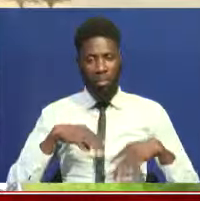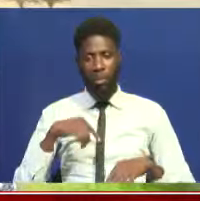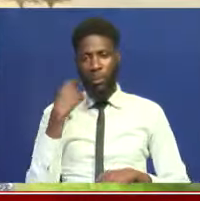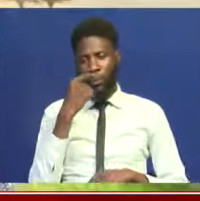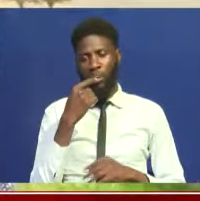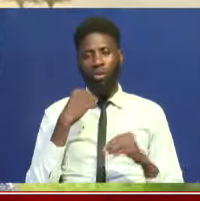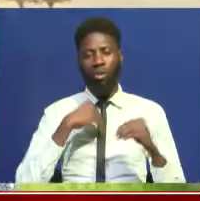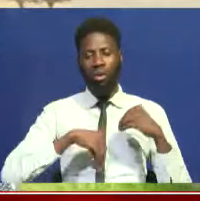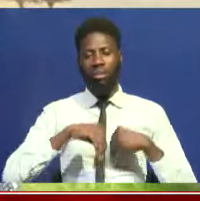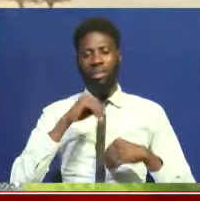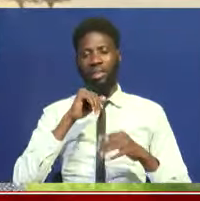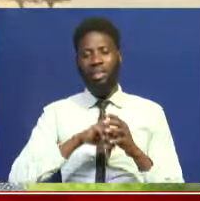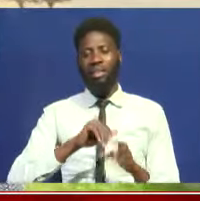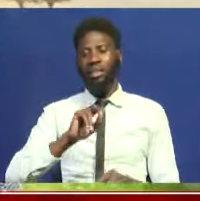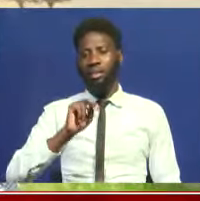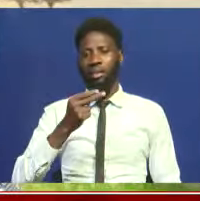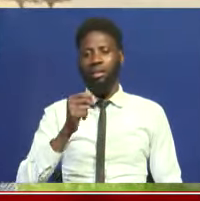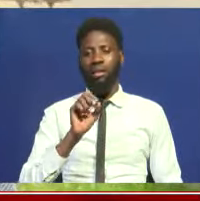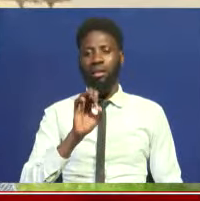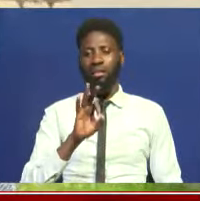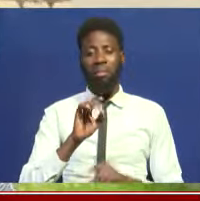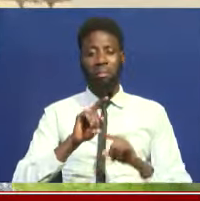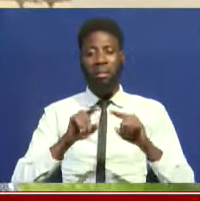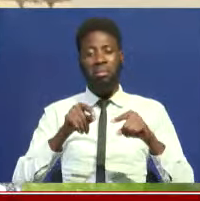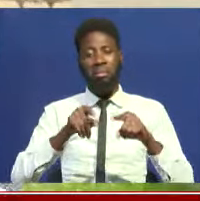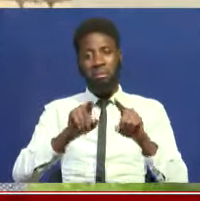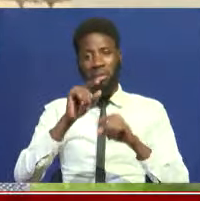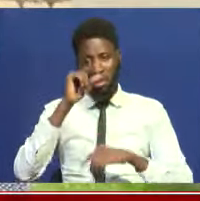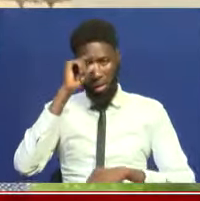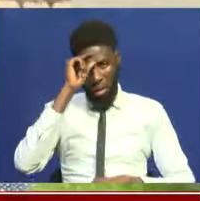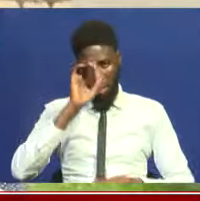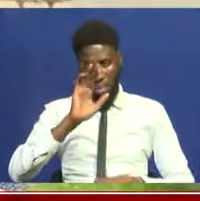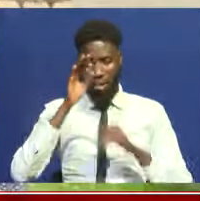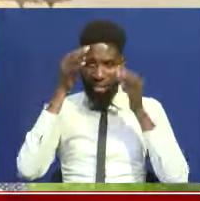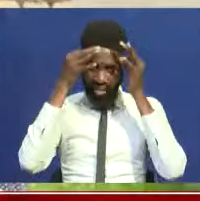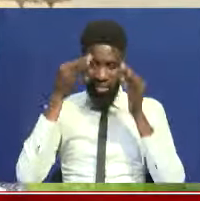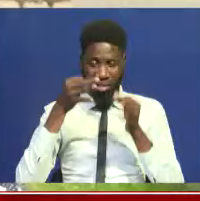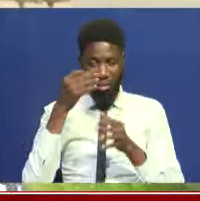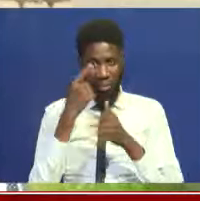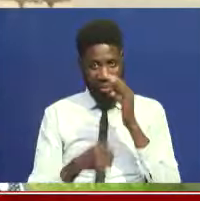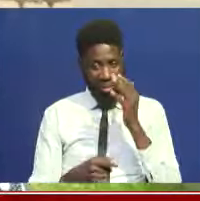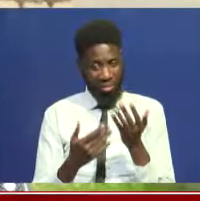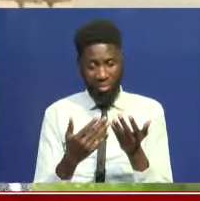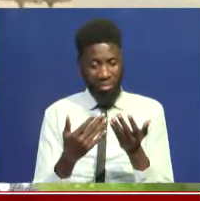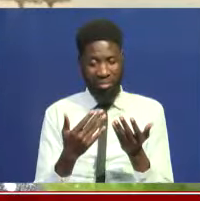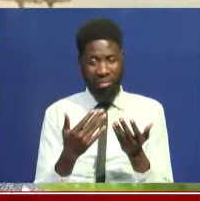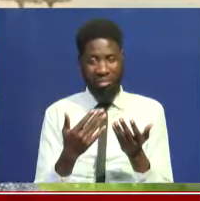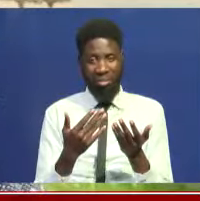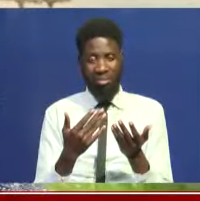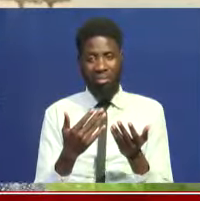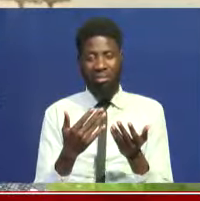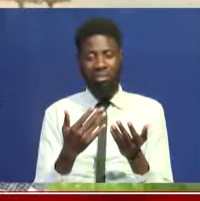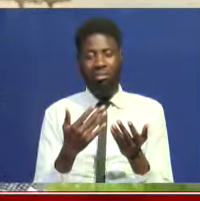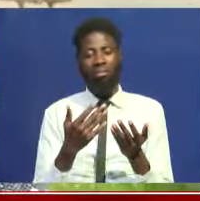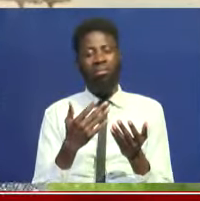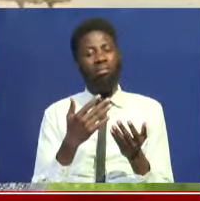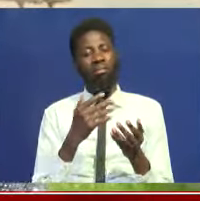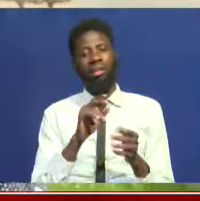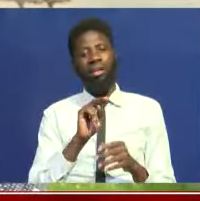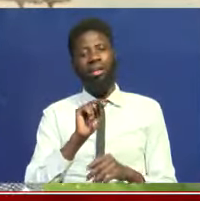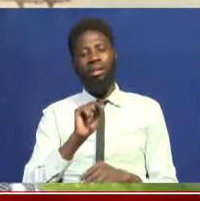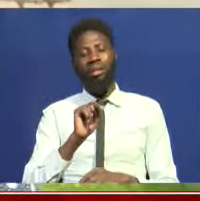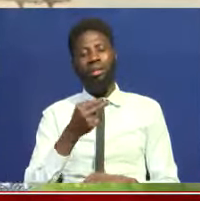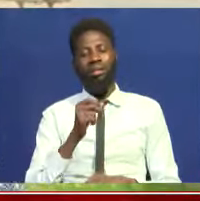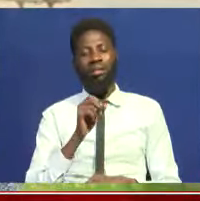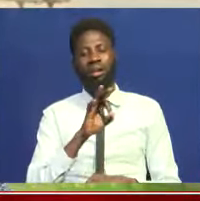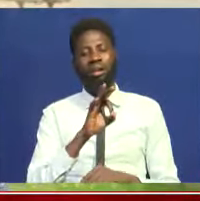Insurance scheme. However, in its own wisdom, but mostly lack of it, they choose to bundle the house and